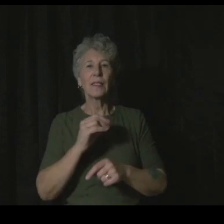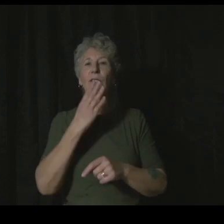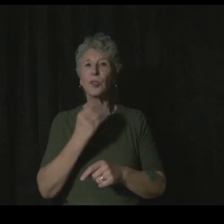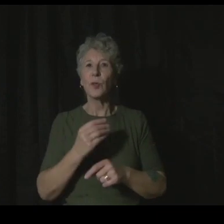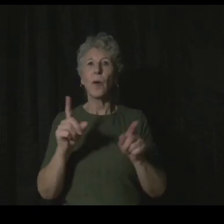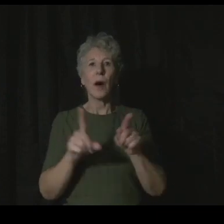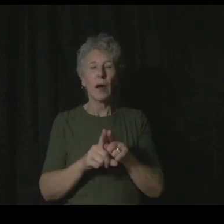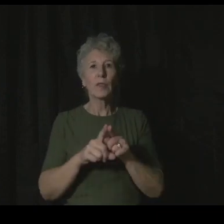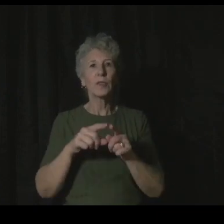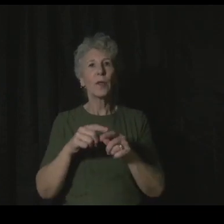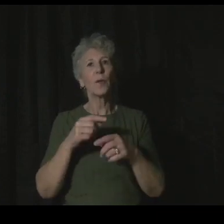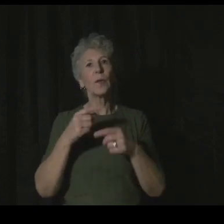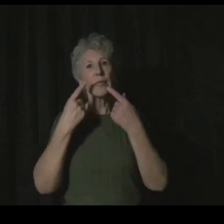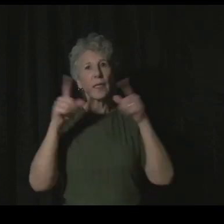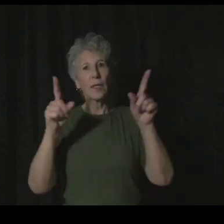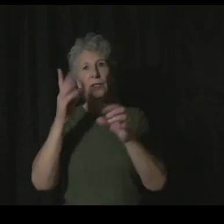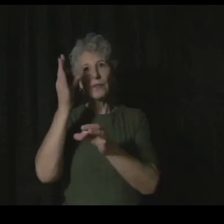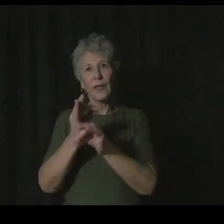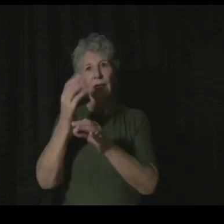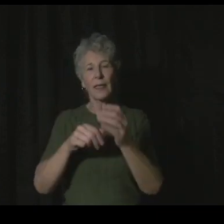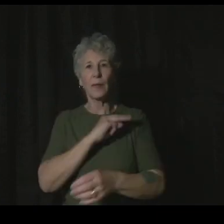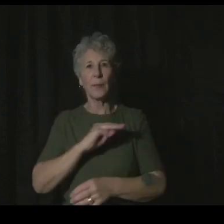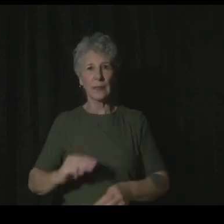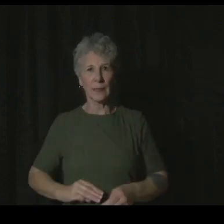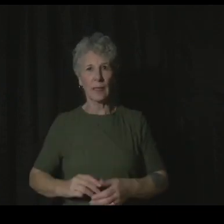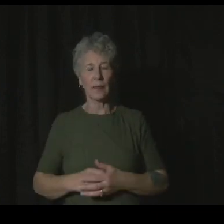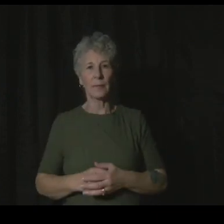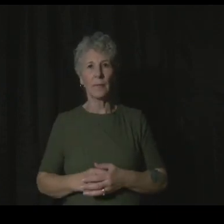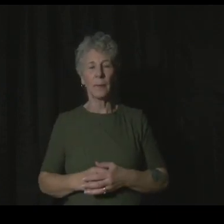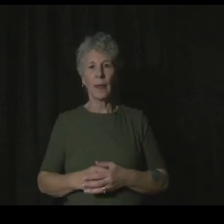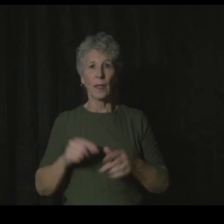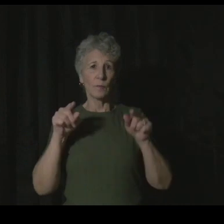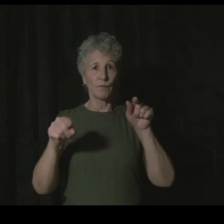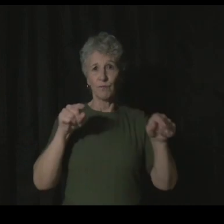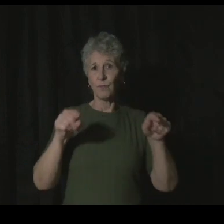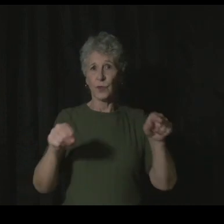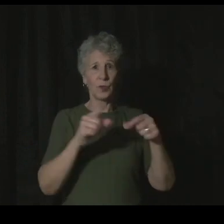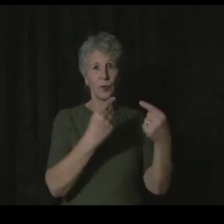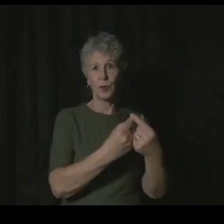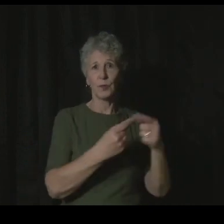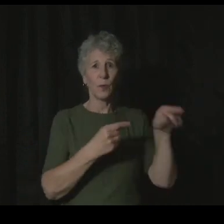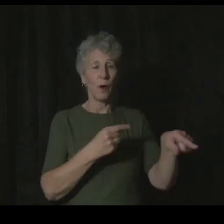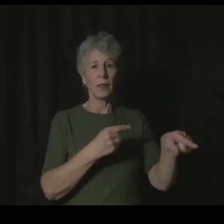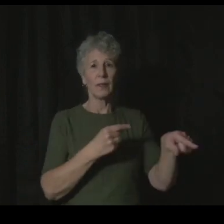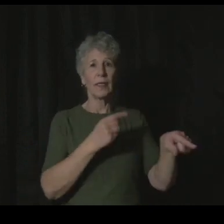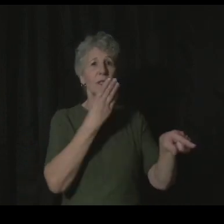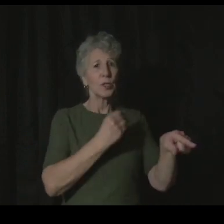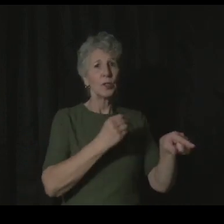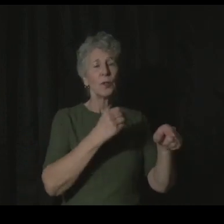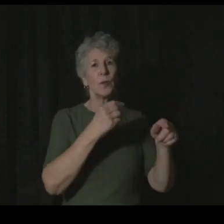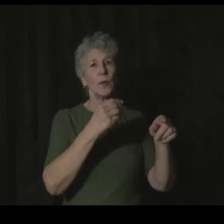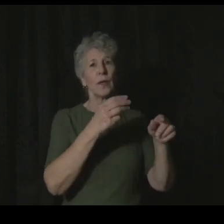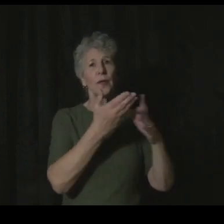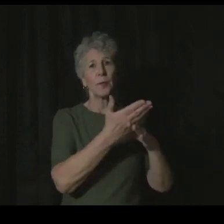expresses faith in the Messiah. And so this is just a continuation of the argument of Romans 2, 28 through